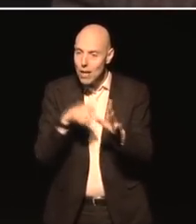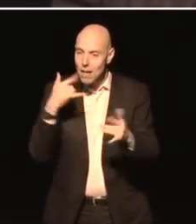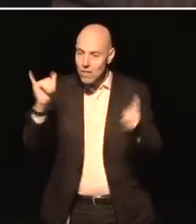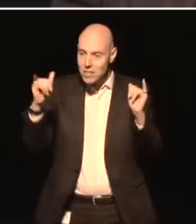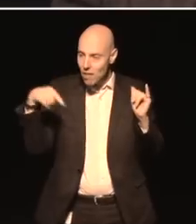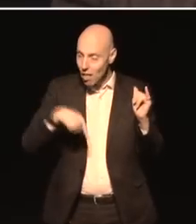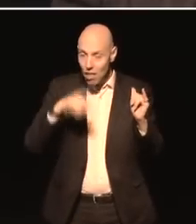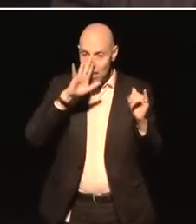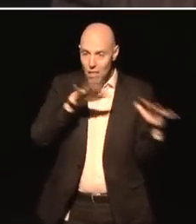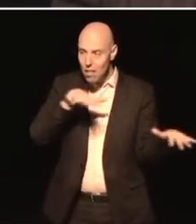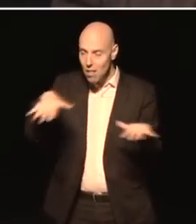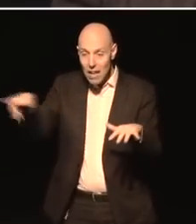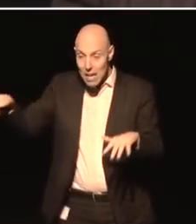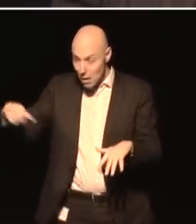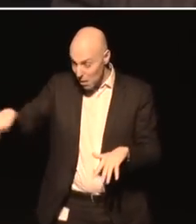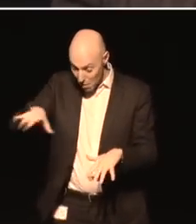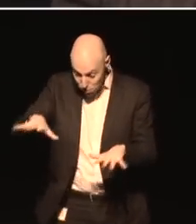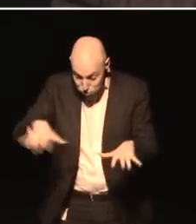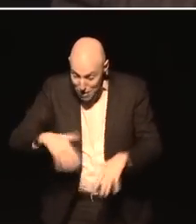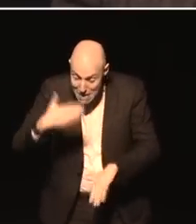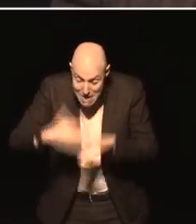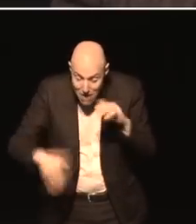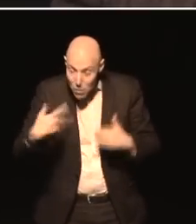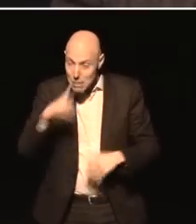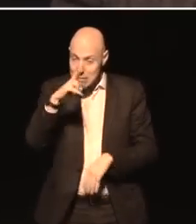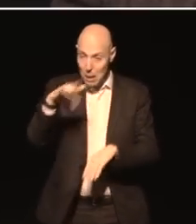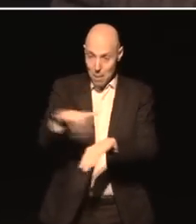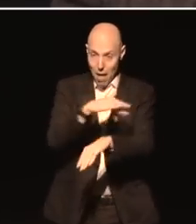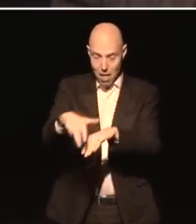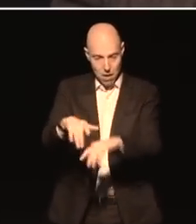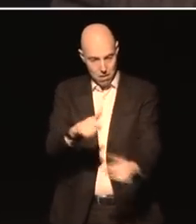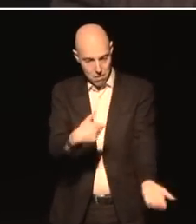in front of people that had never gone to the ballet and in a very